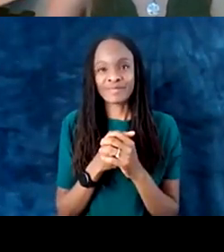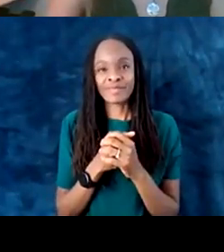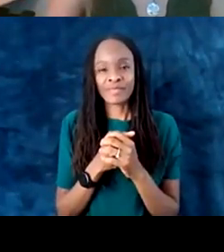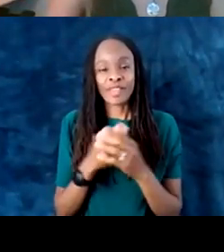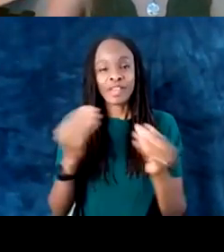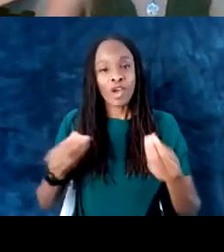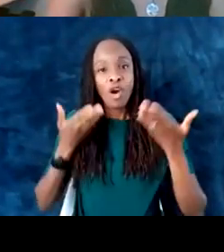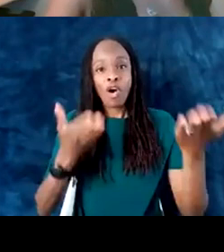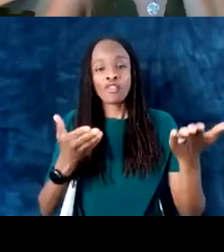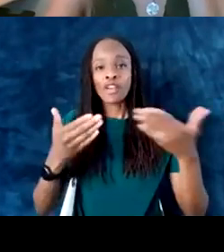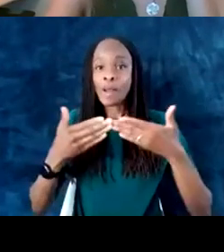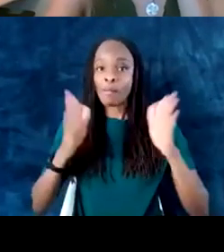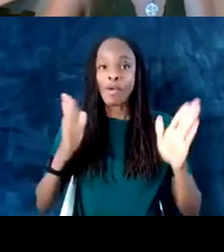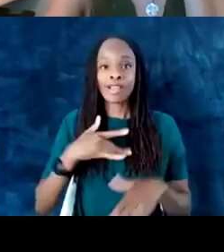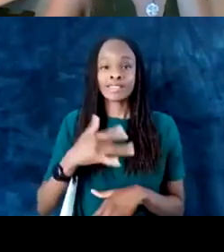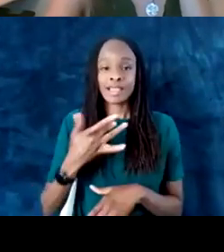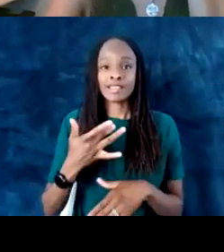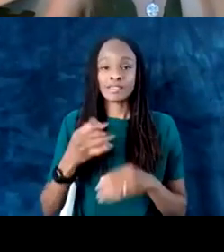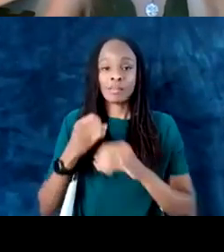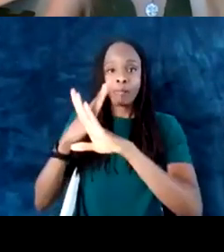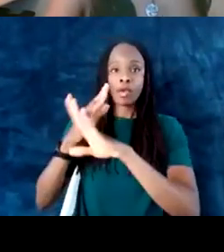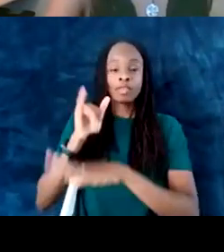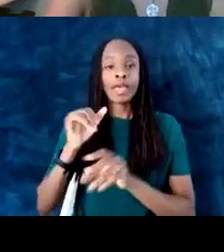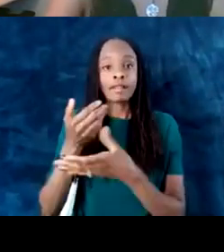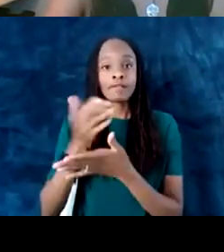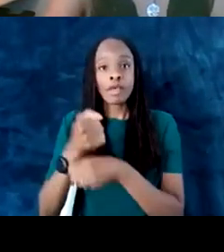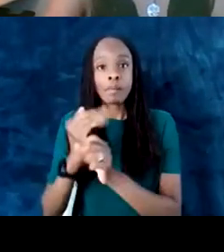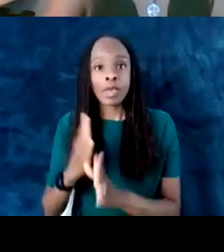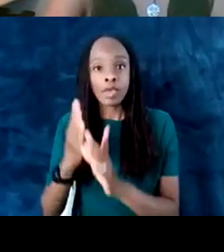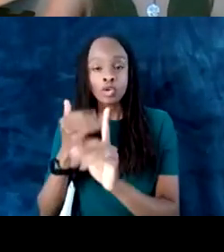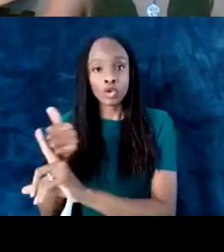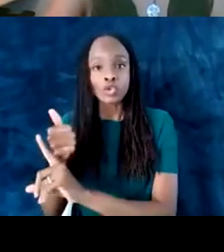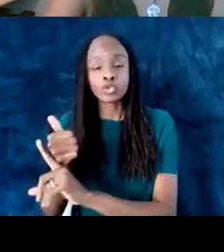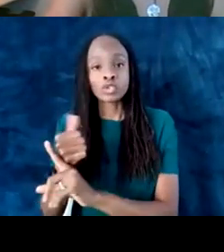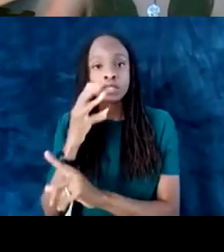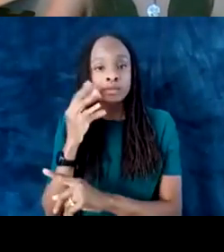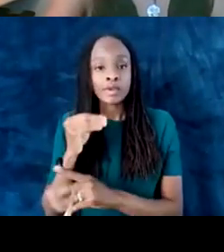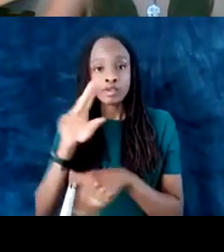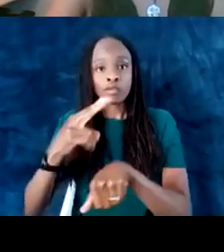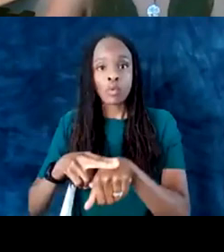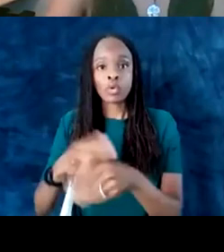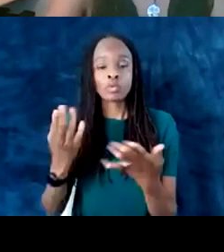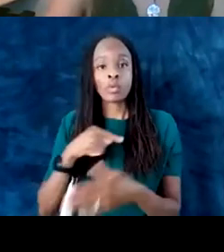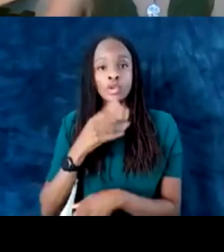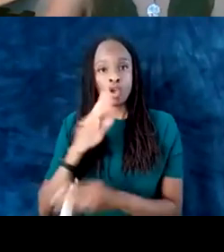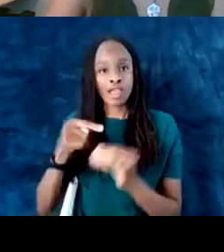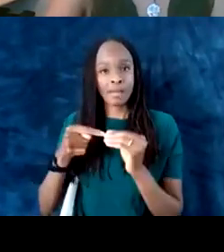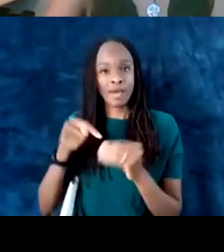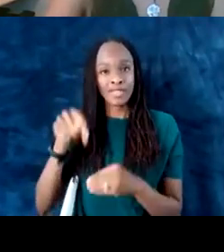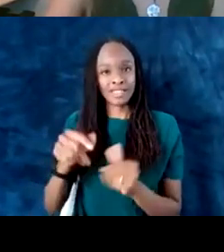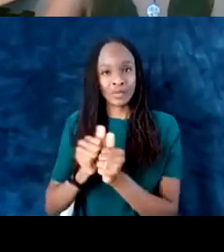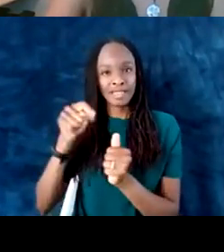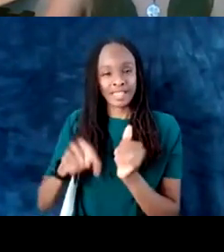offering a broad sense of the barriers that filmmakers of color have been experiencing, of course, of which we've been talking about this and on this